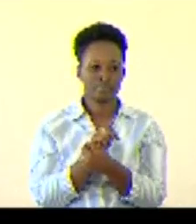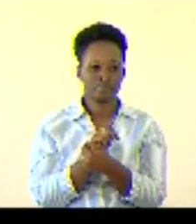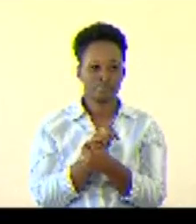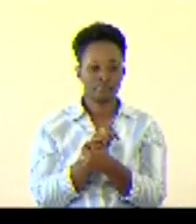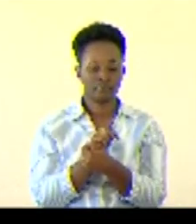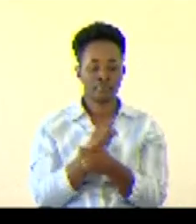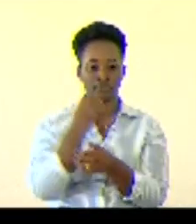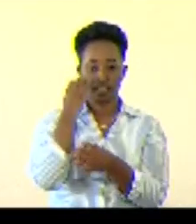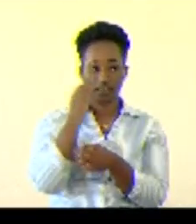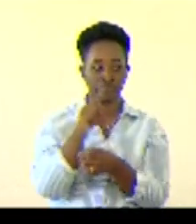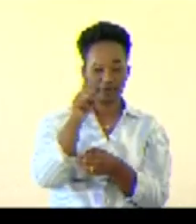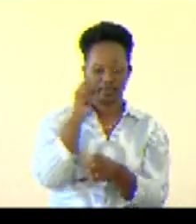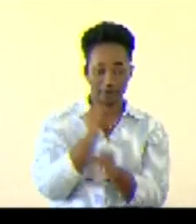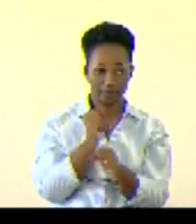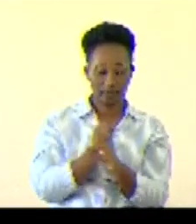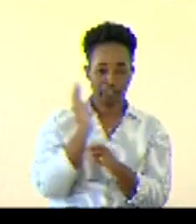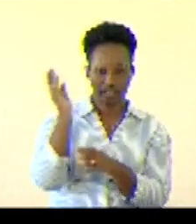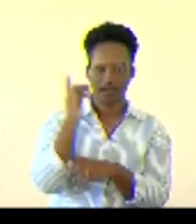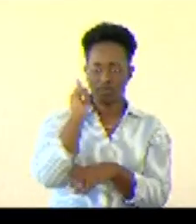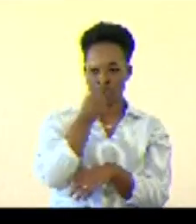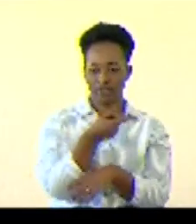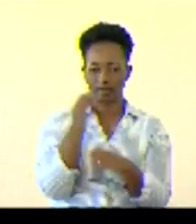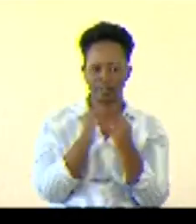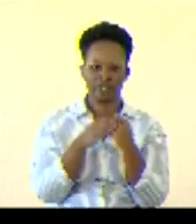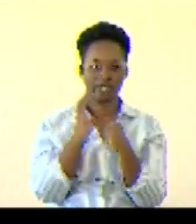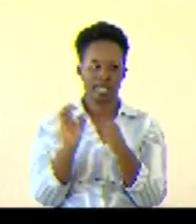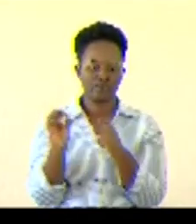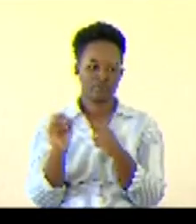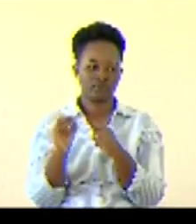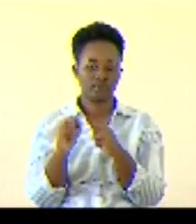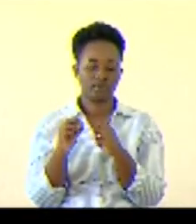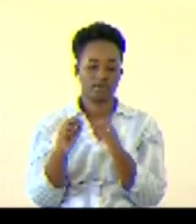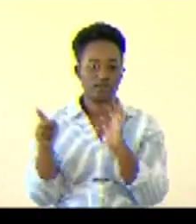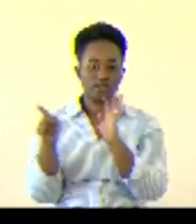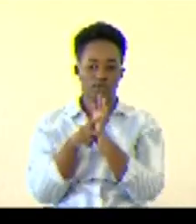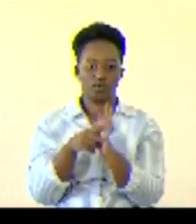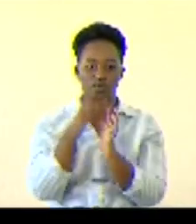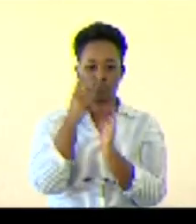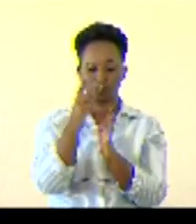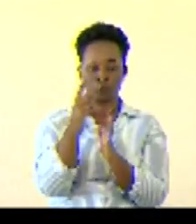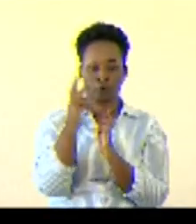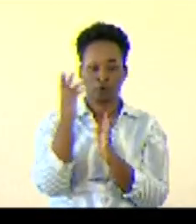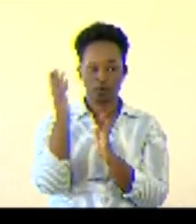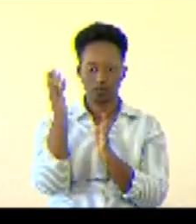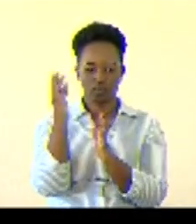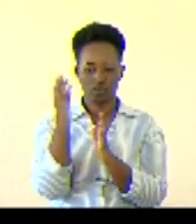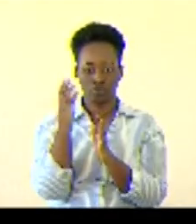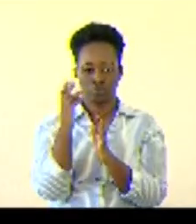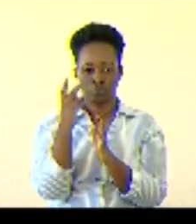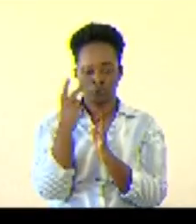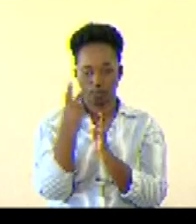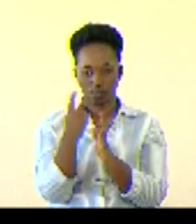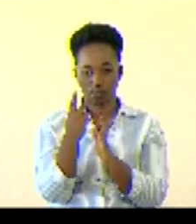if you do this, this is 1,800, which is equal to 2 times the other, that is